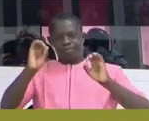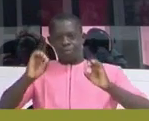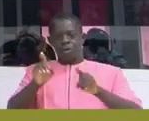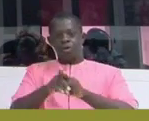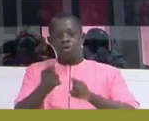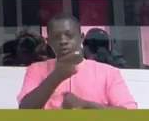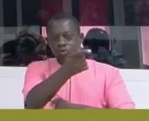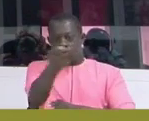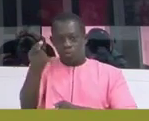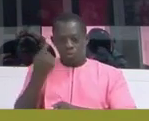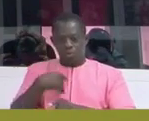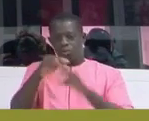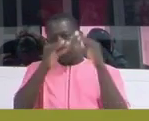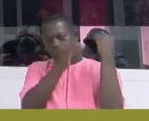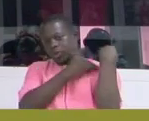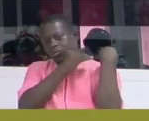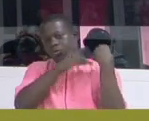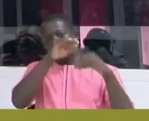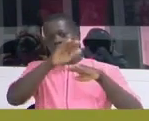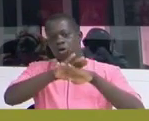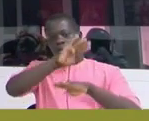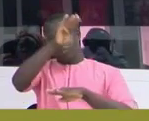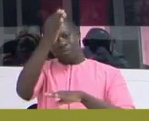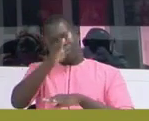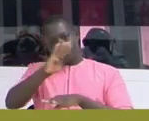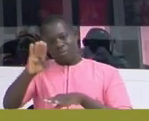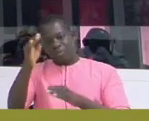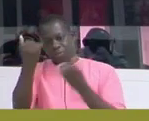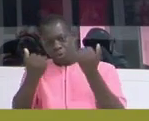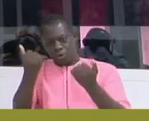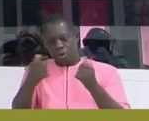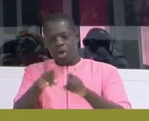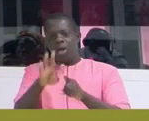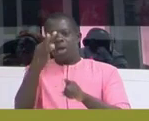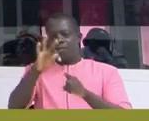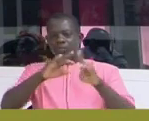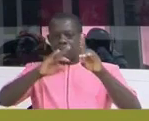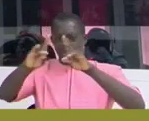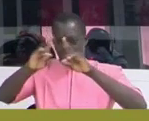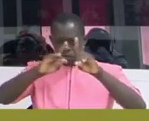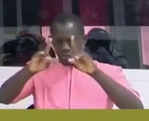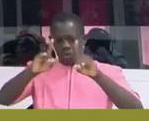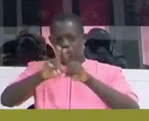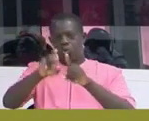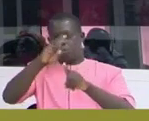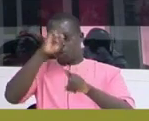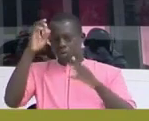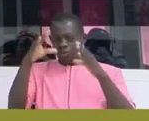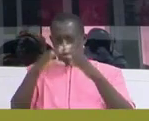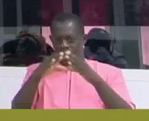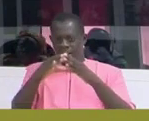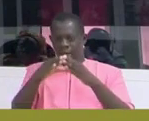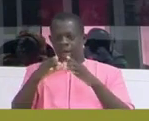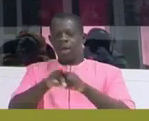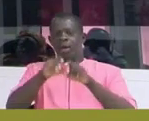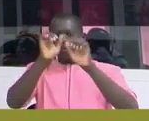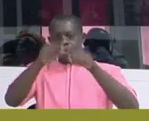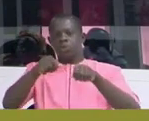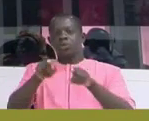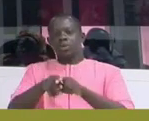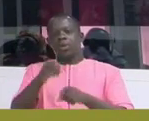a truck you are in charge of the trucks here now we can work this deal in a